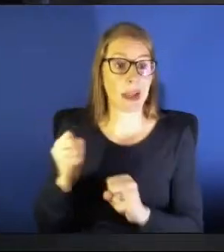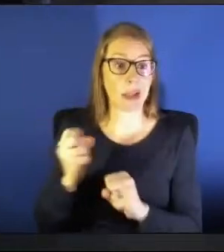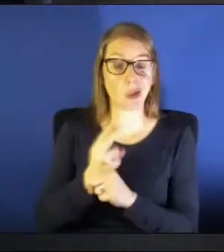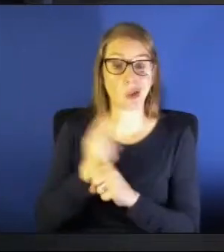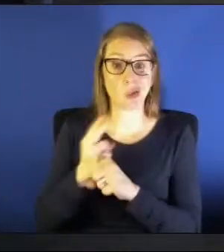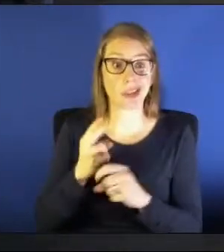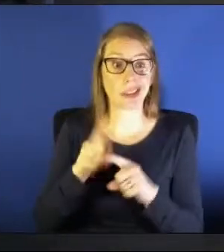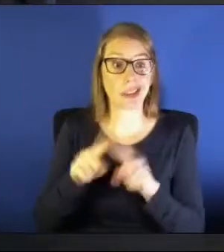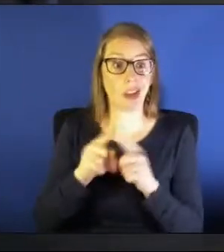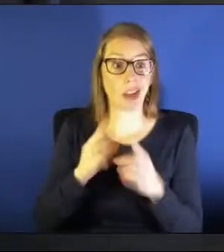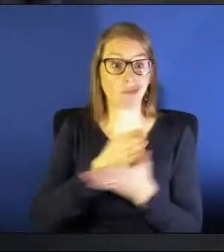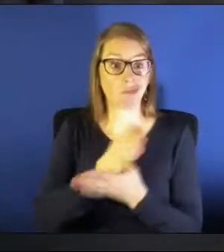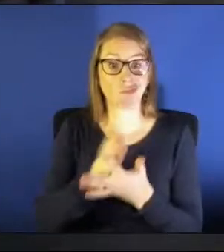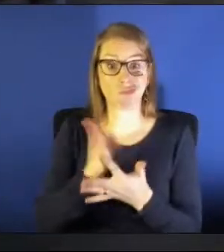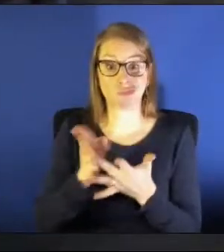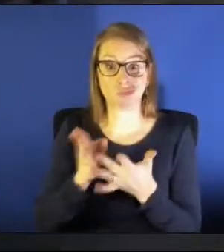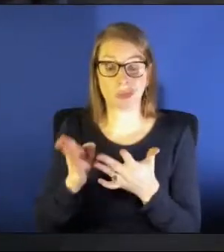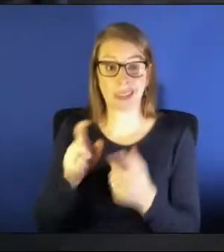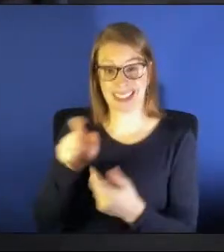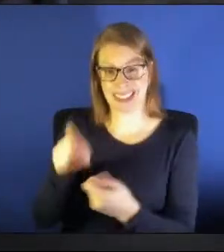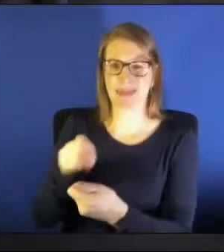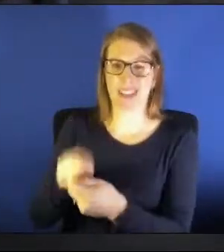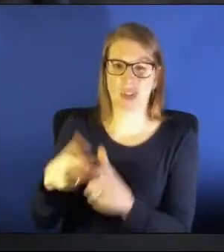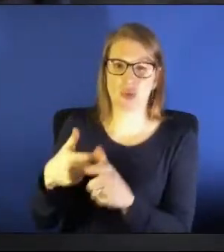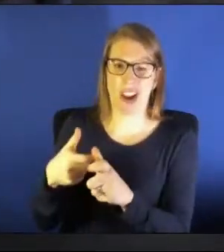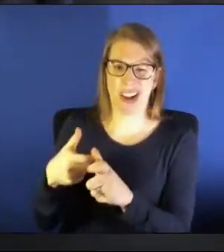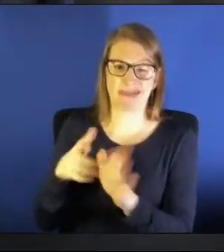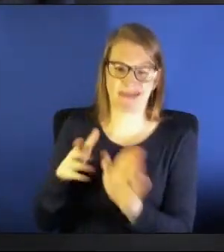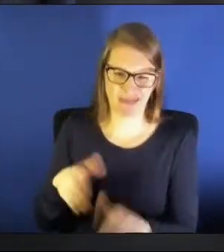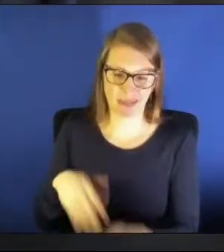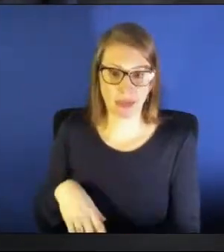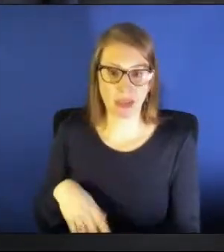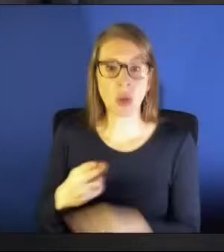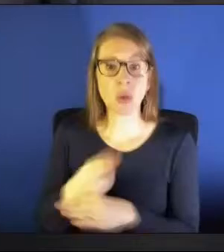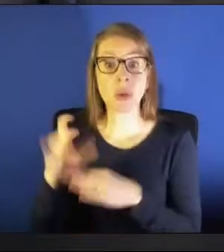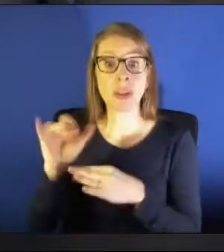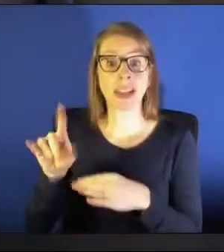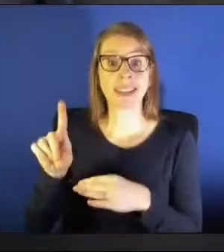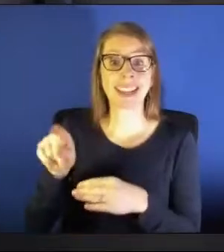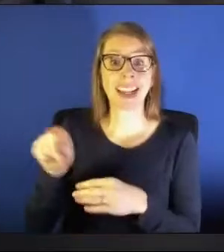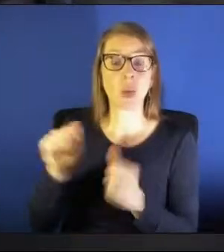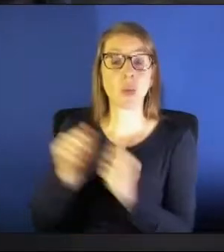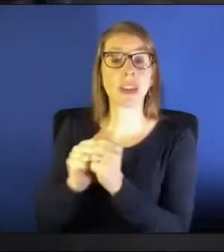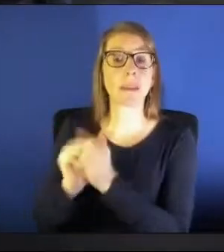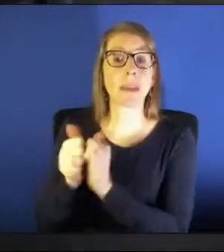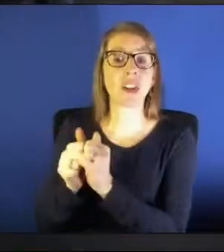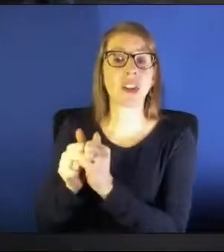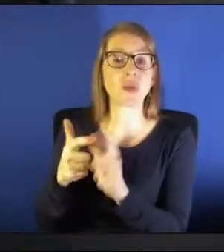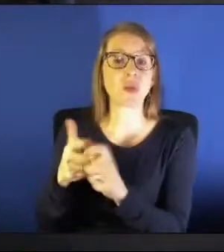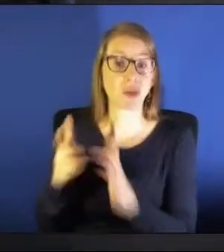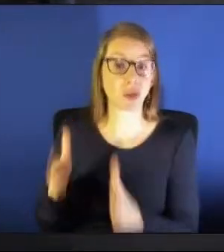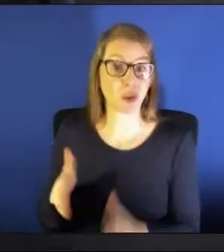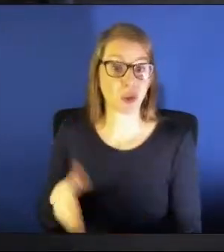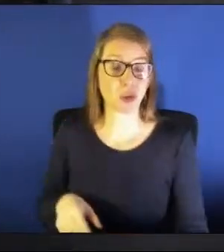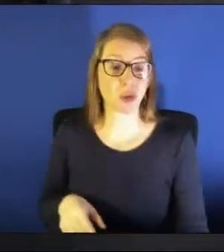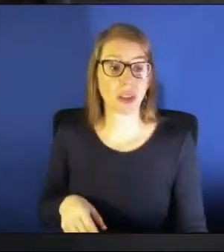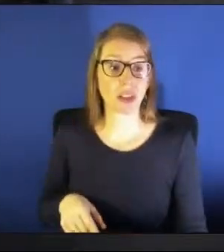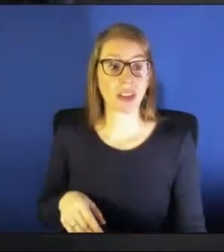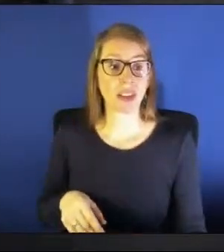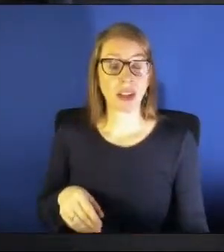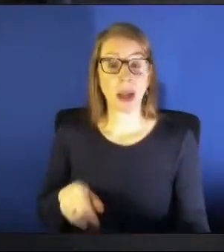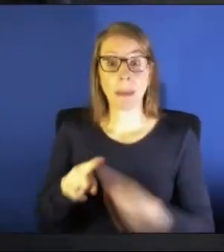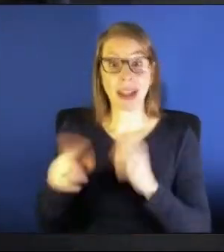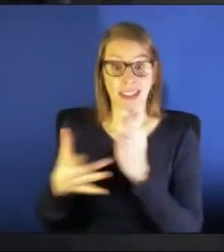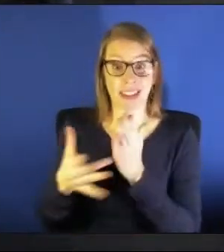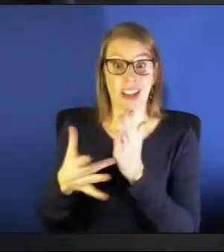This specific one is just running specific. As Ryan said, we use that data with marathon runners. But this technology is something that we could take